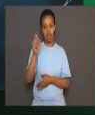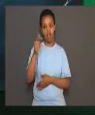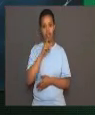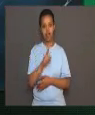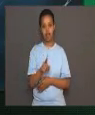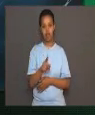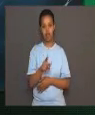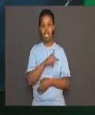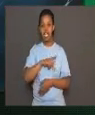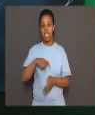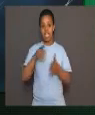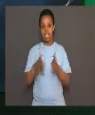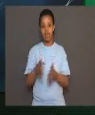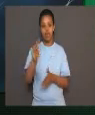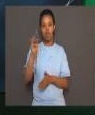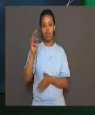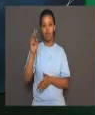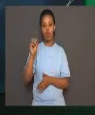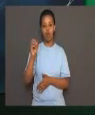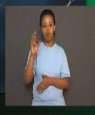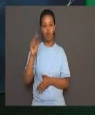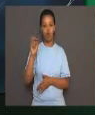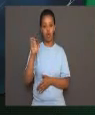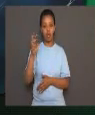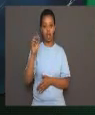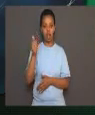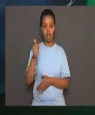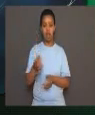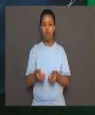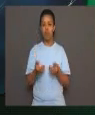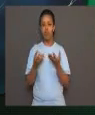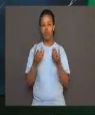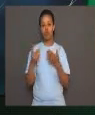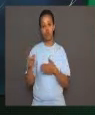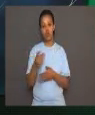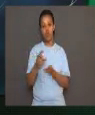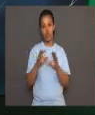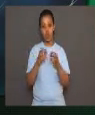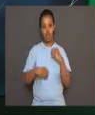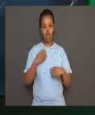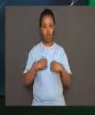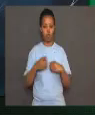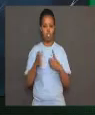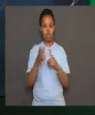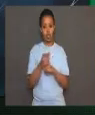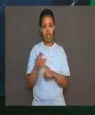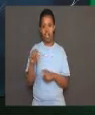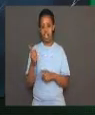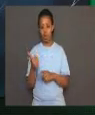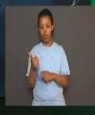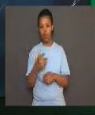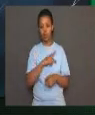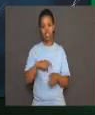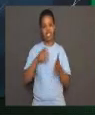Kingdom Monera contains numerous organisms compared to any other kingdom.